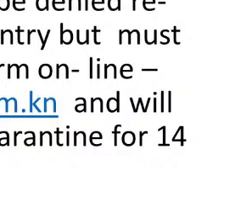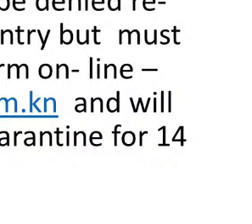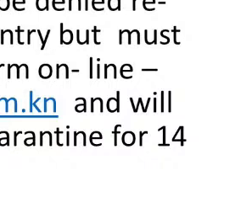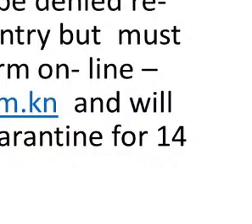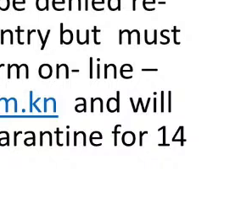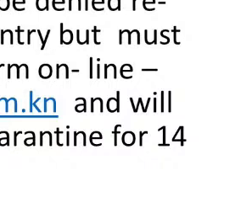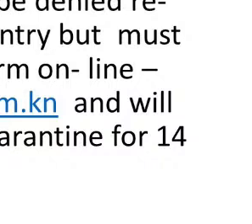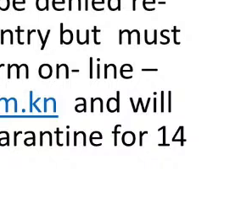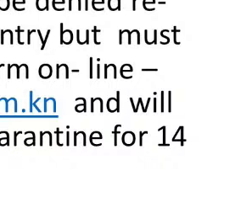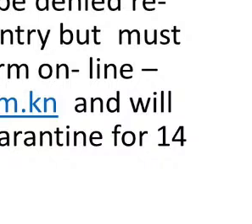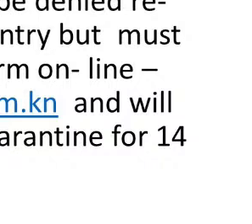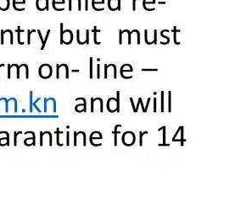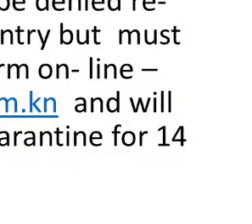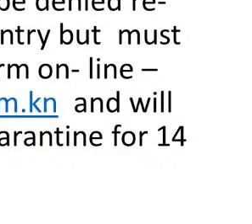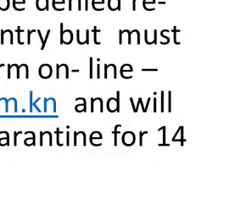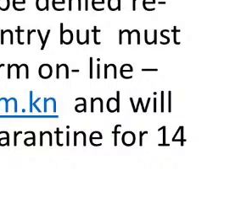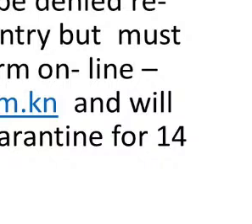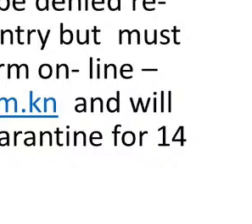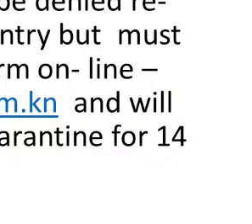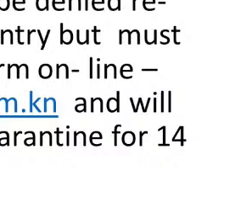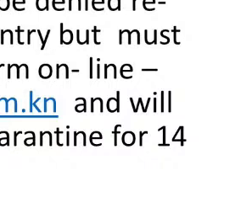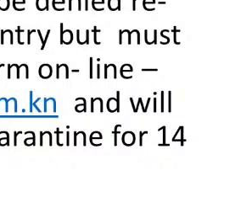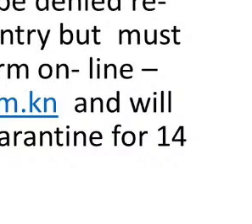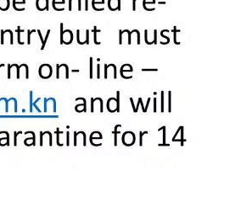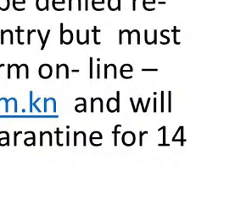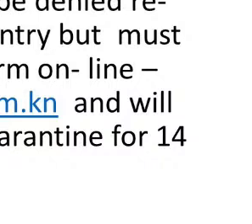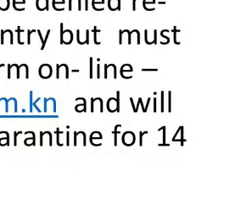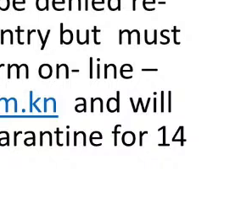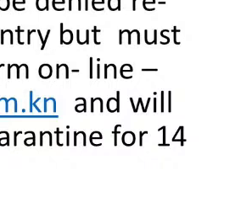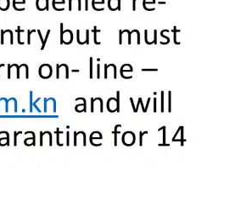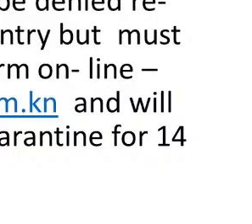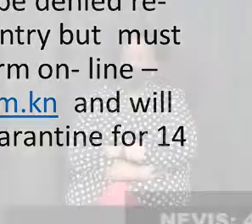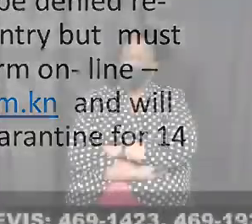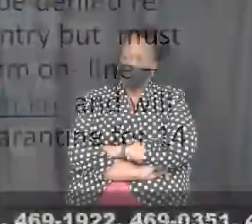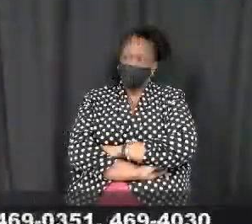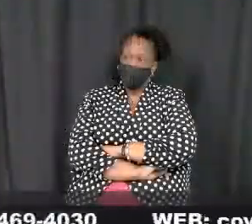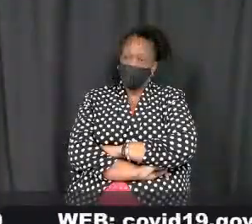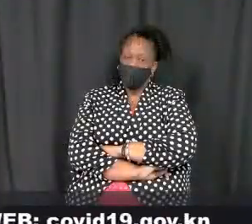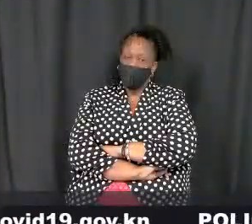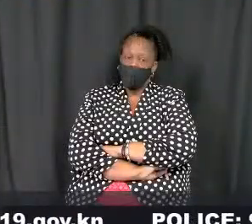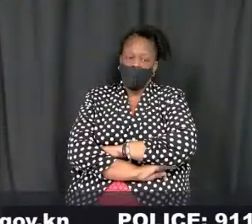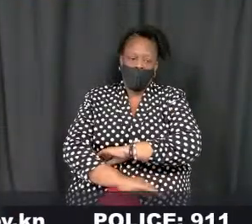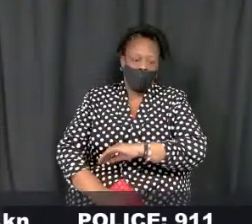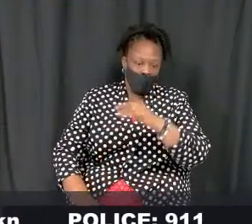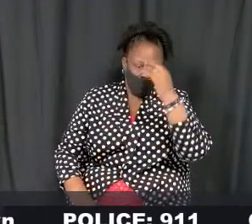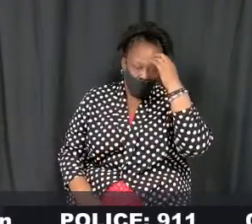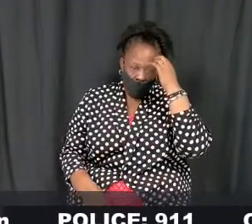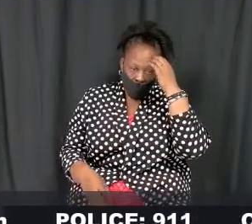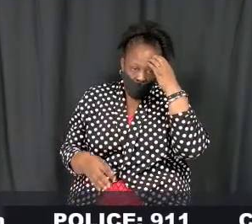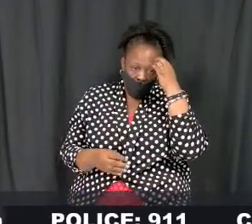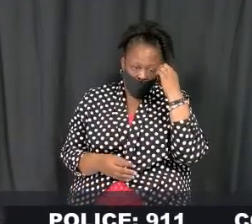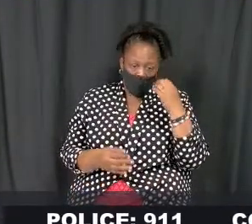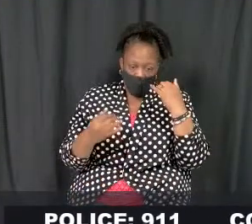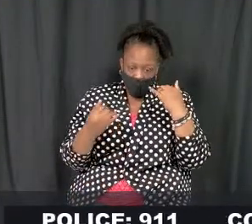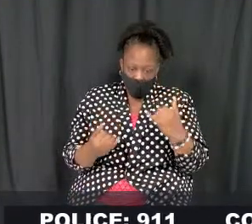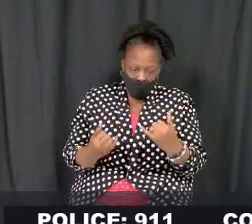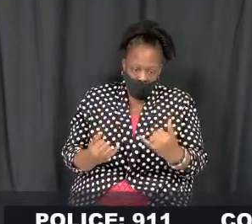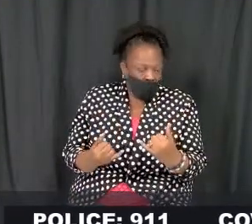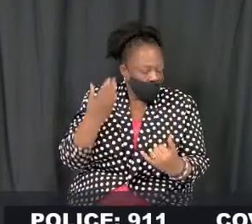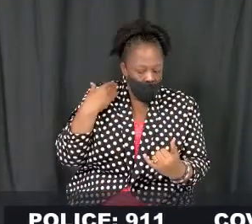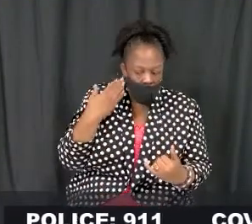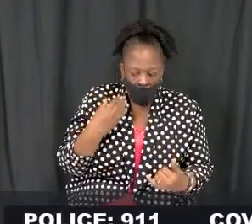contact tracing with respect to the last case 46, which we just